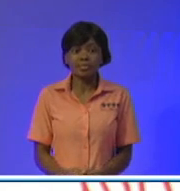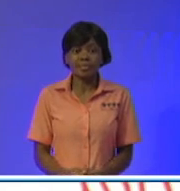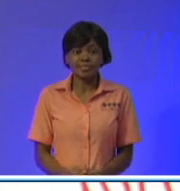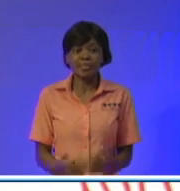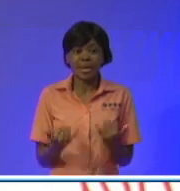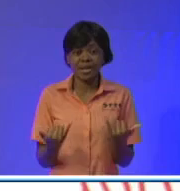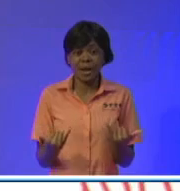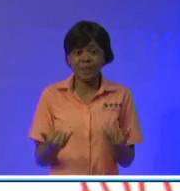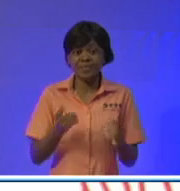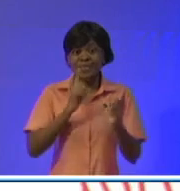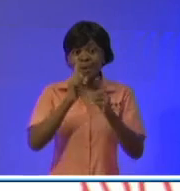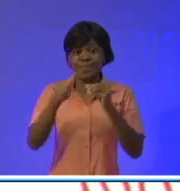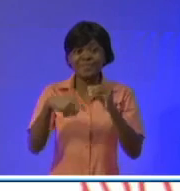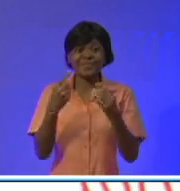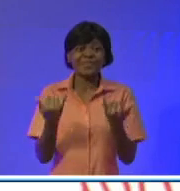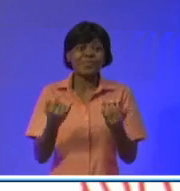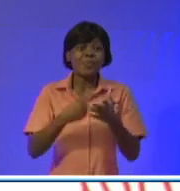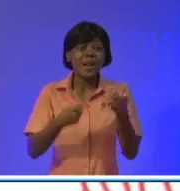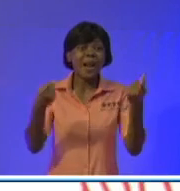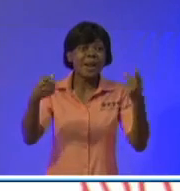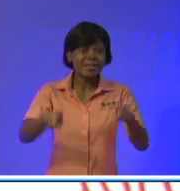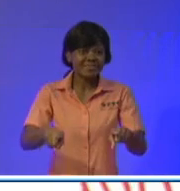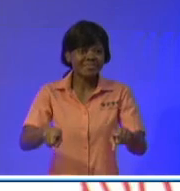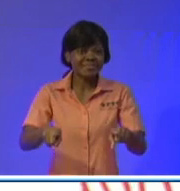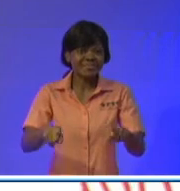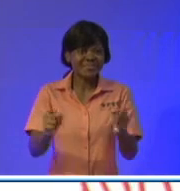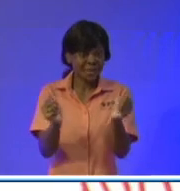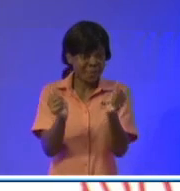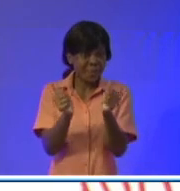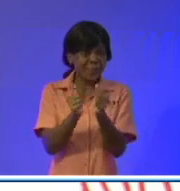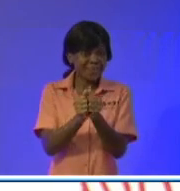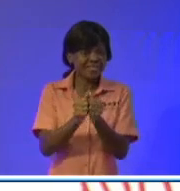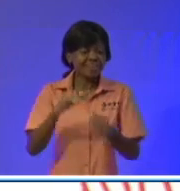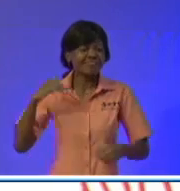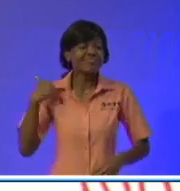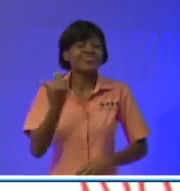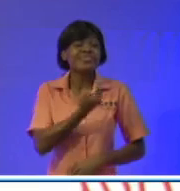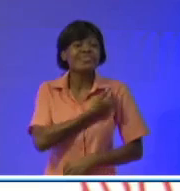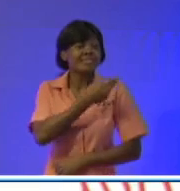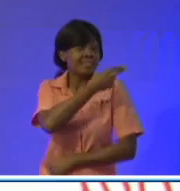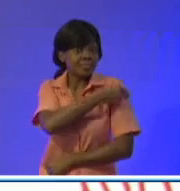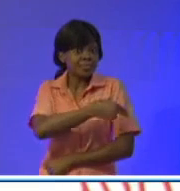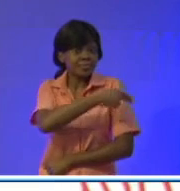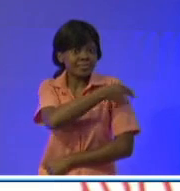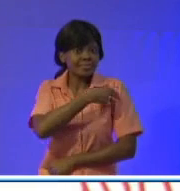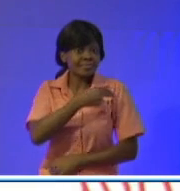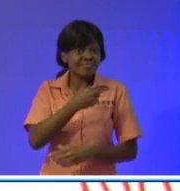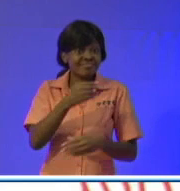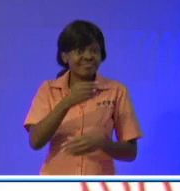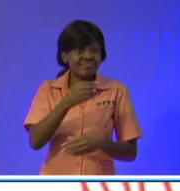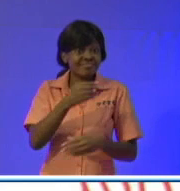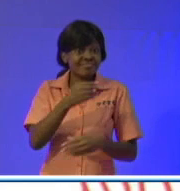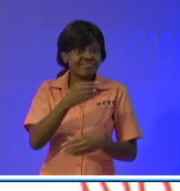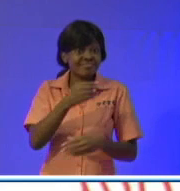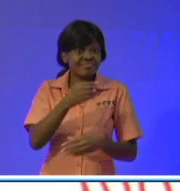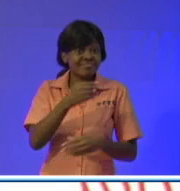patients. Since 2017, Trinidad and Tobago has been doing exceedingly well with respect to